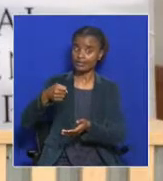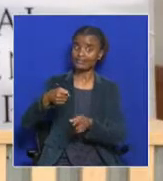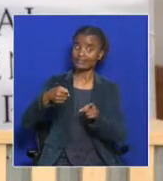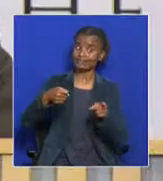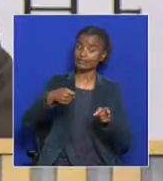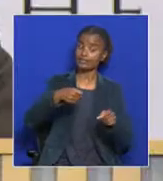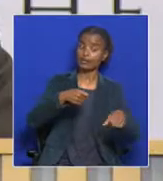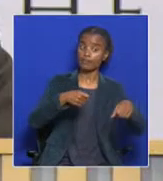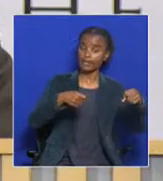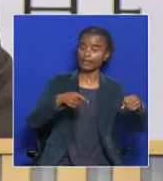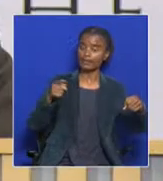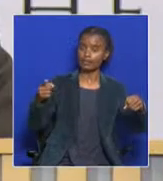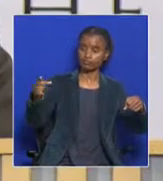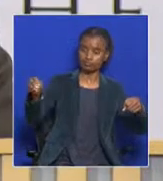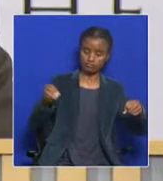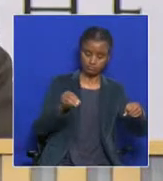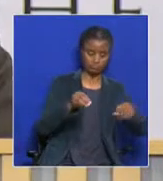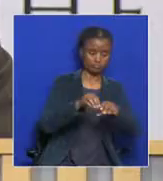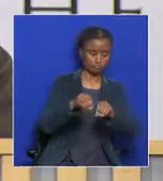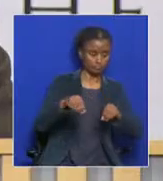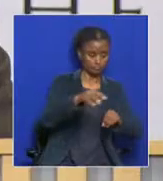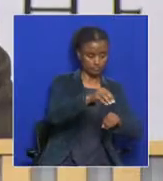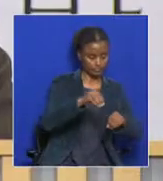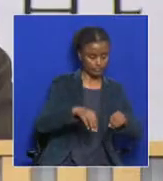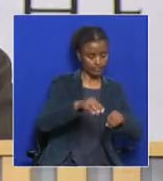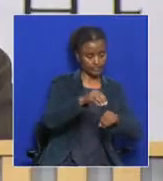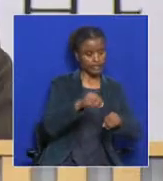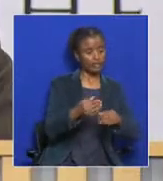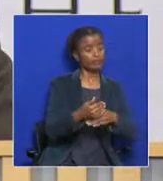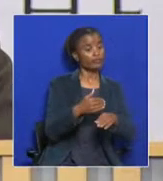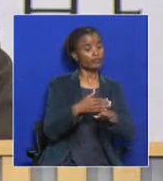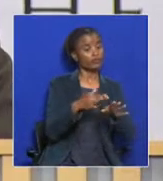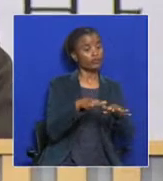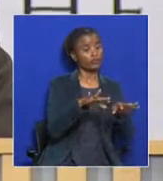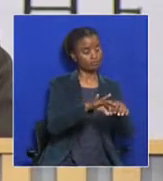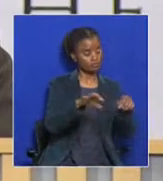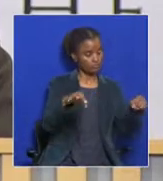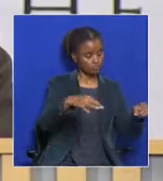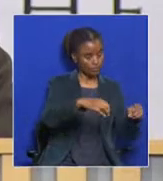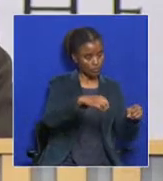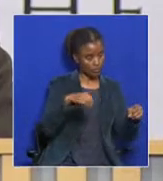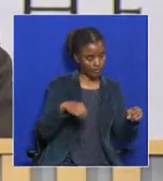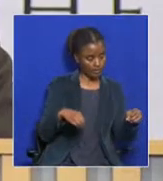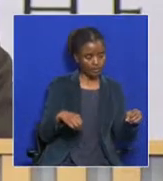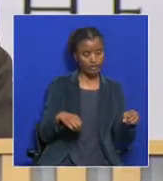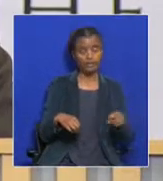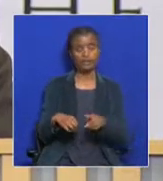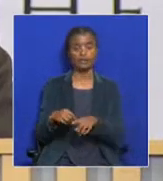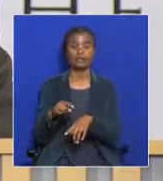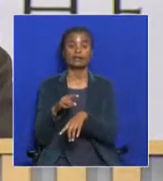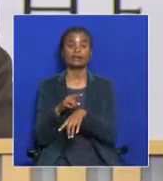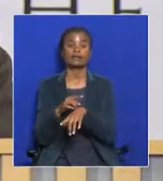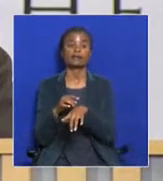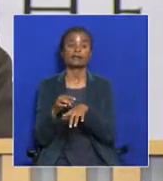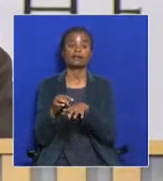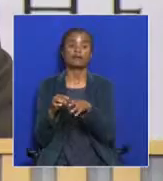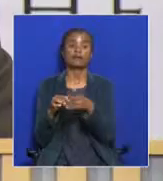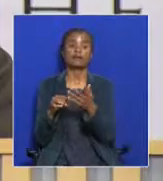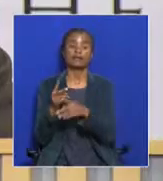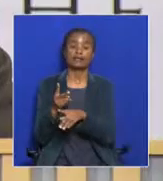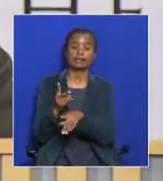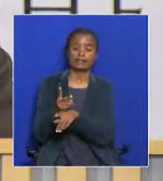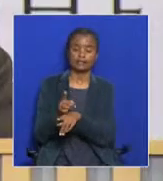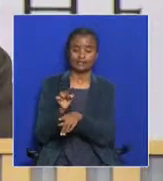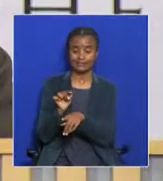up. Okay. Once again, Commissioner, it was in the Isipingo policing area. Maiden